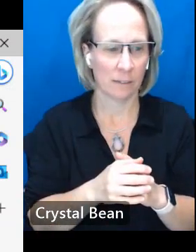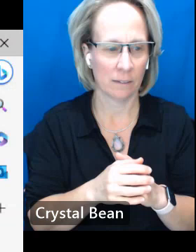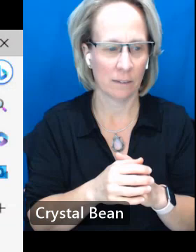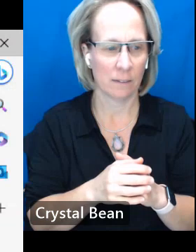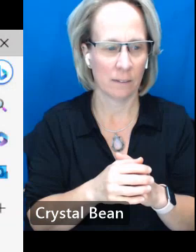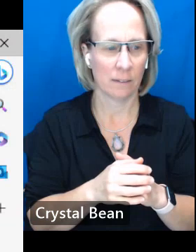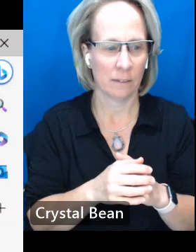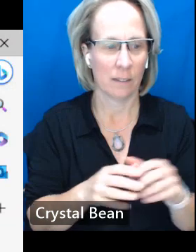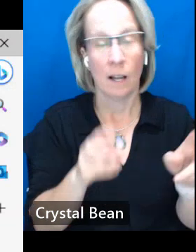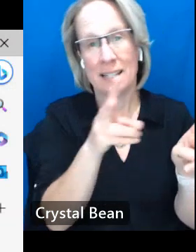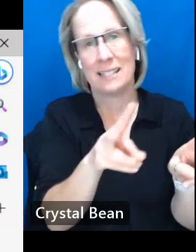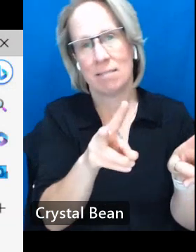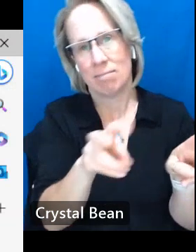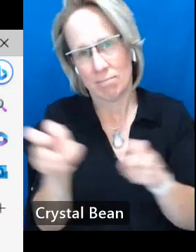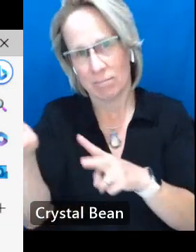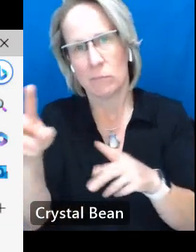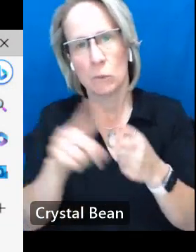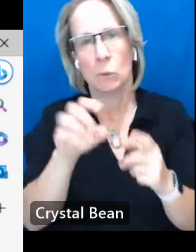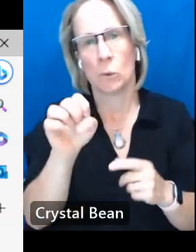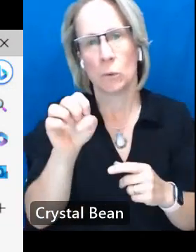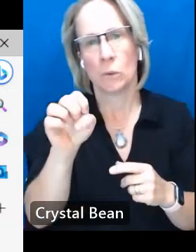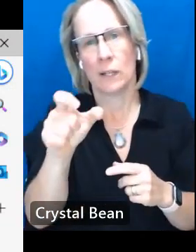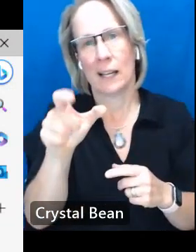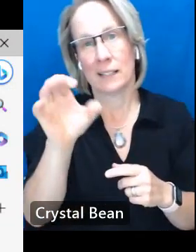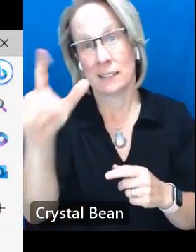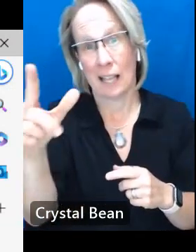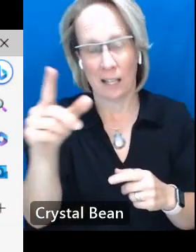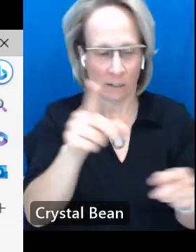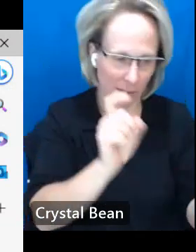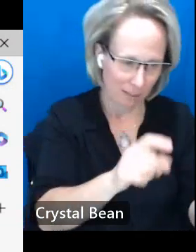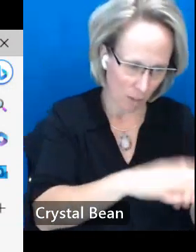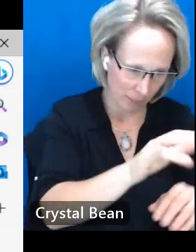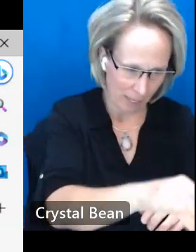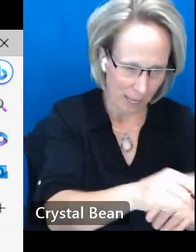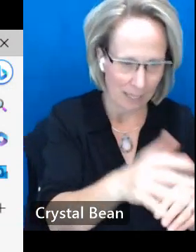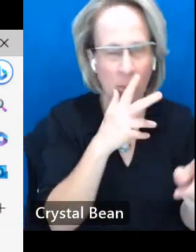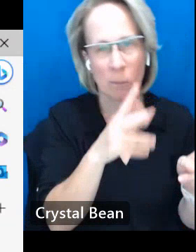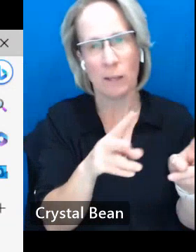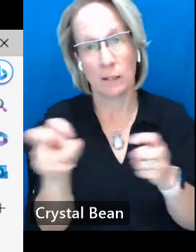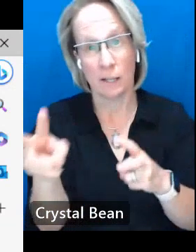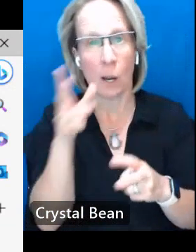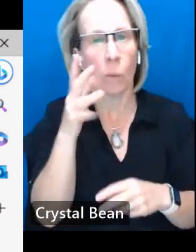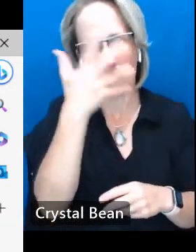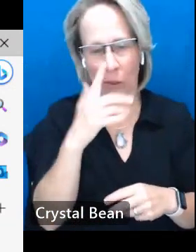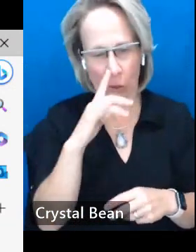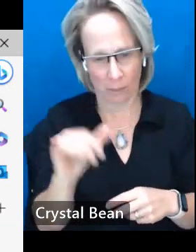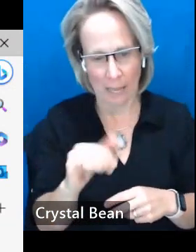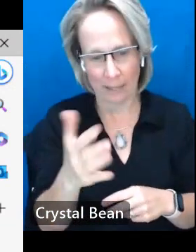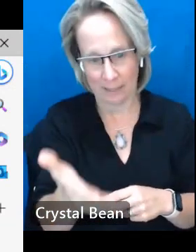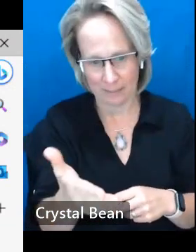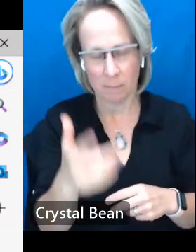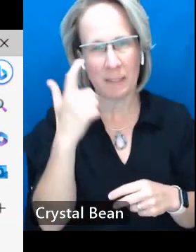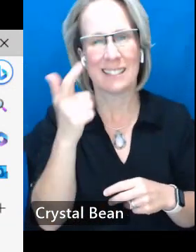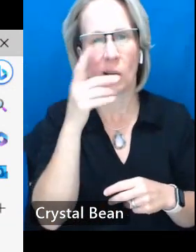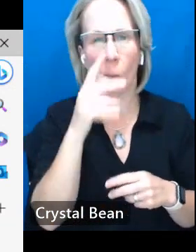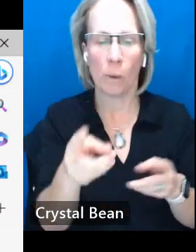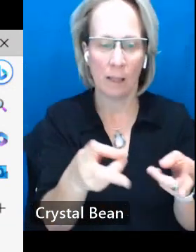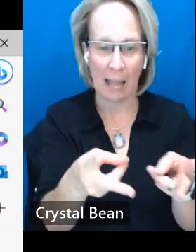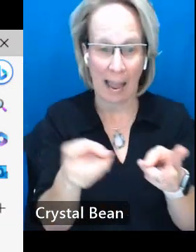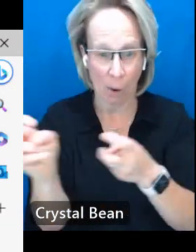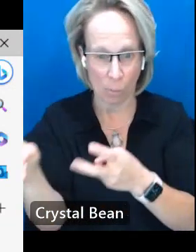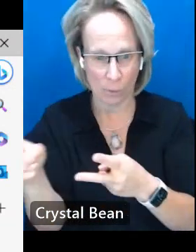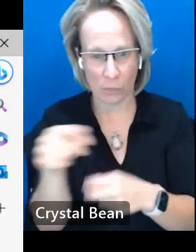And so you click on that, then it'll download it in Excel. It'll look just like this output, all these boxes. You'll see them and you